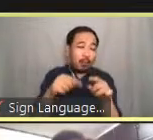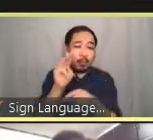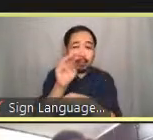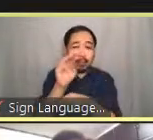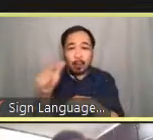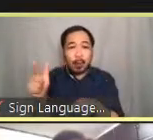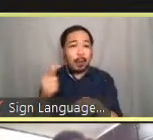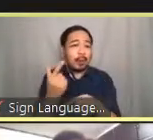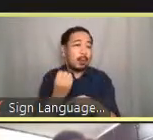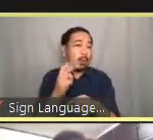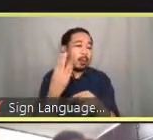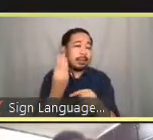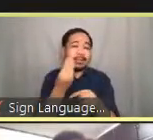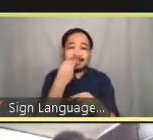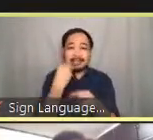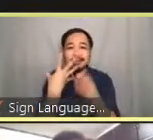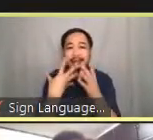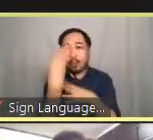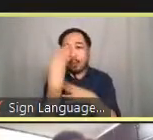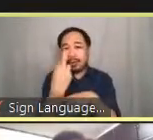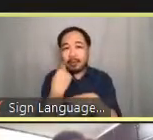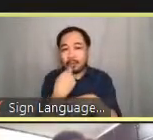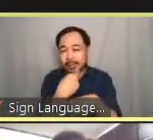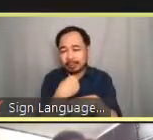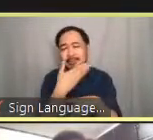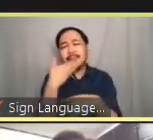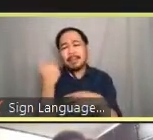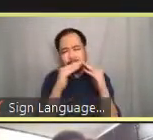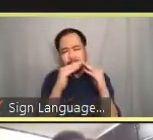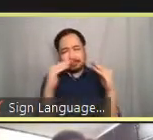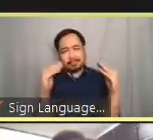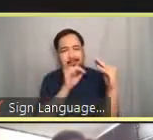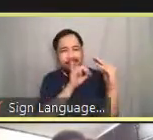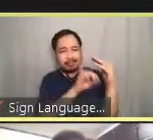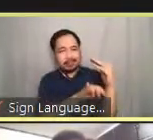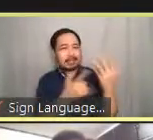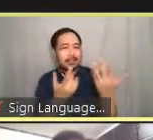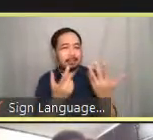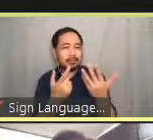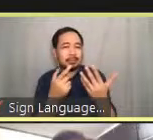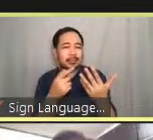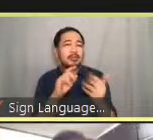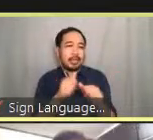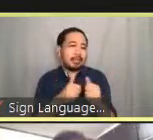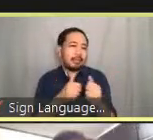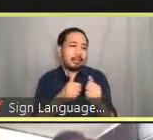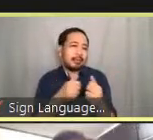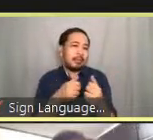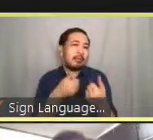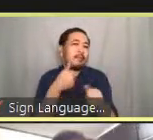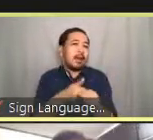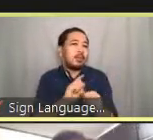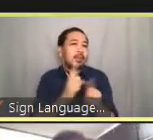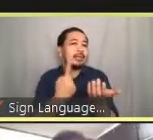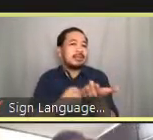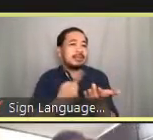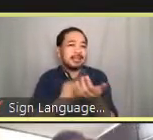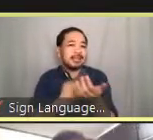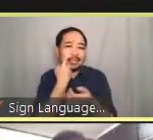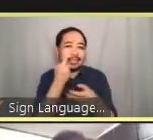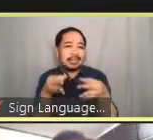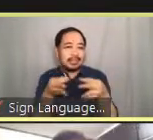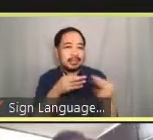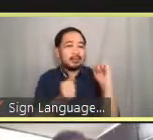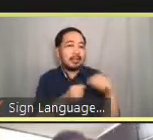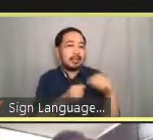stay home na lang po. And if it's not avoidable, then do fast para po i-decrease yung